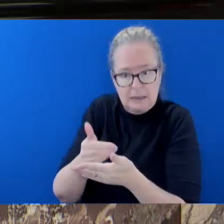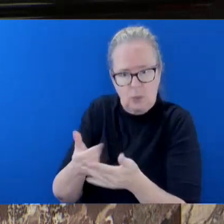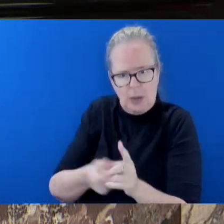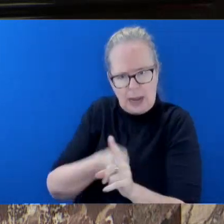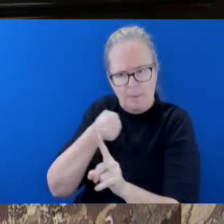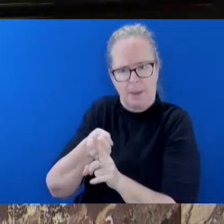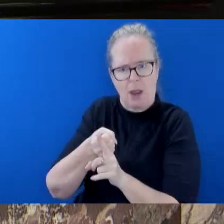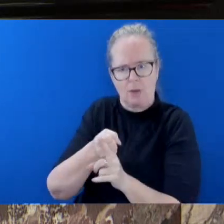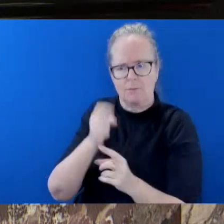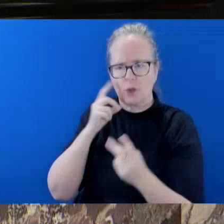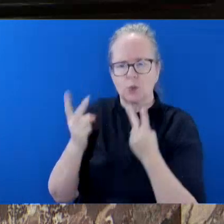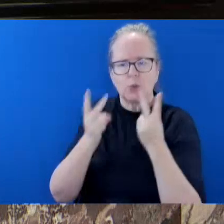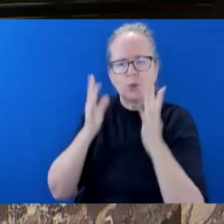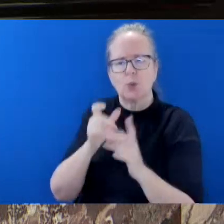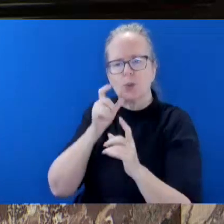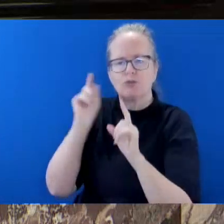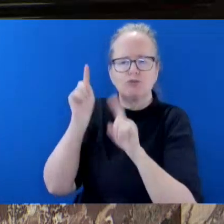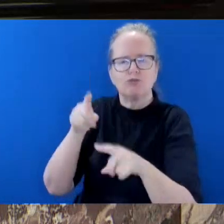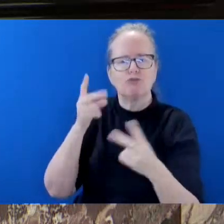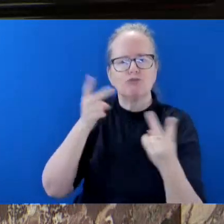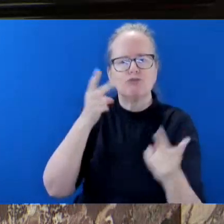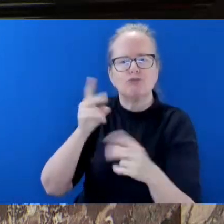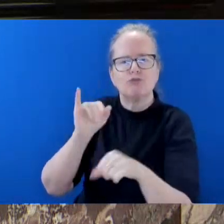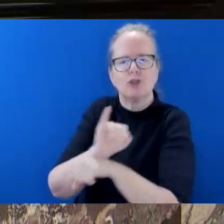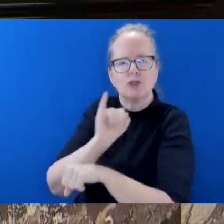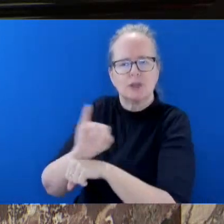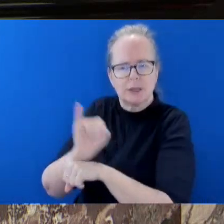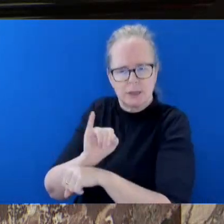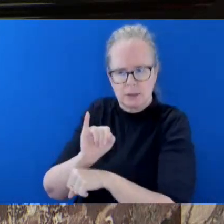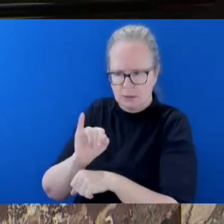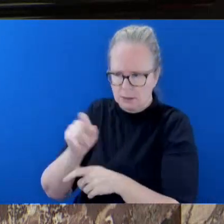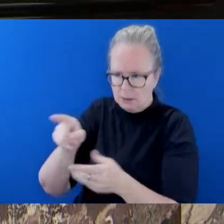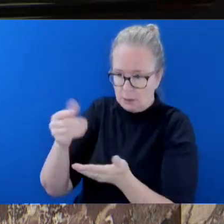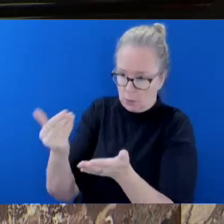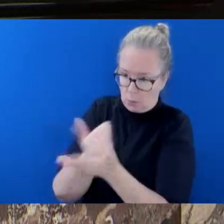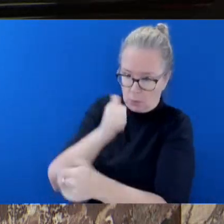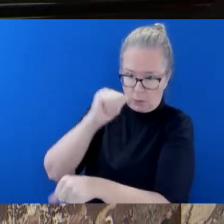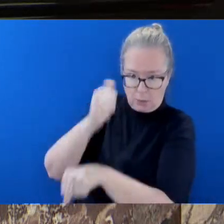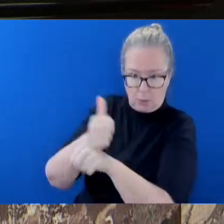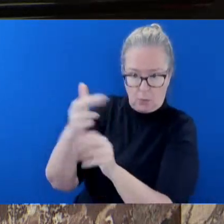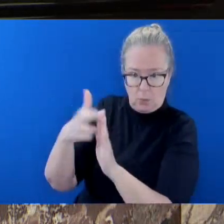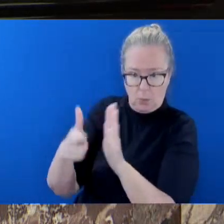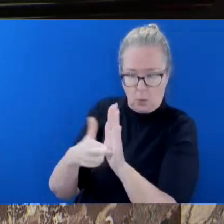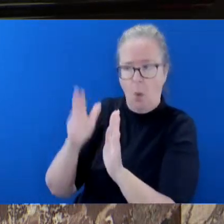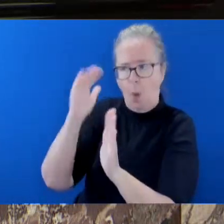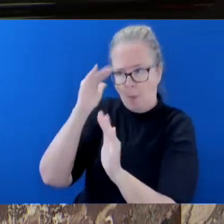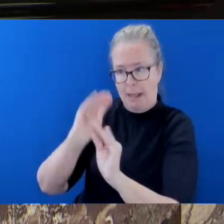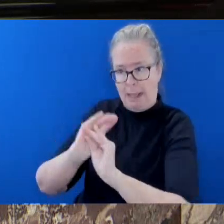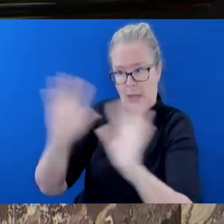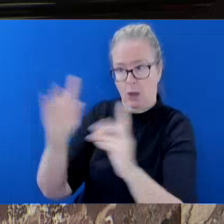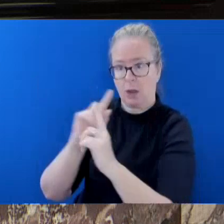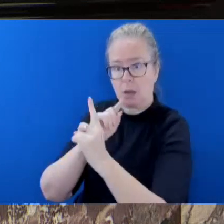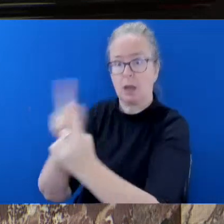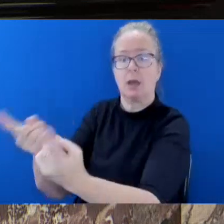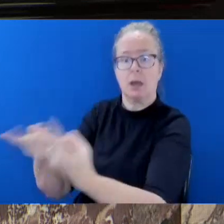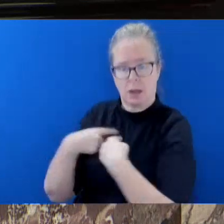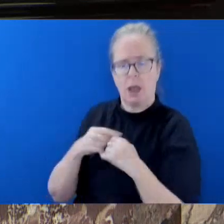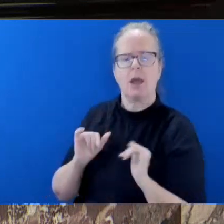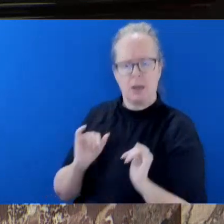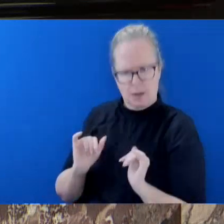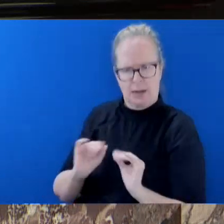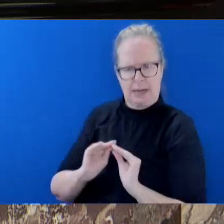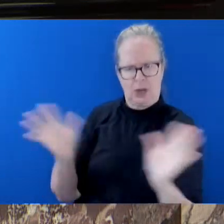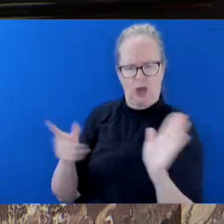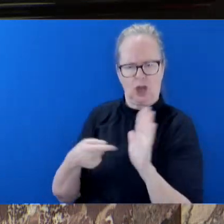some point before these rules come into force that these property owners will have the answers that they're seeking. But I guess my follow-up question is through to the Minister of Tourism, Arts, Culture and